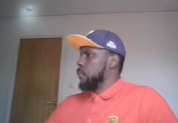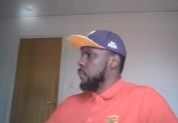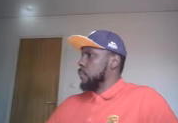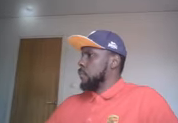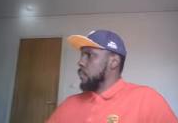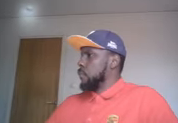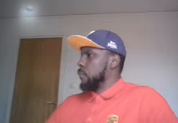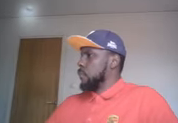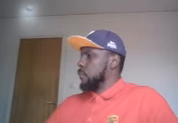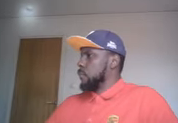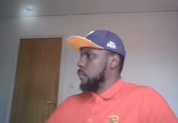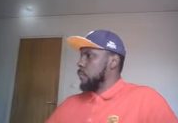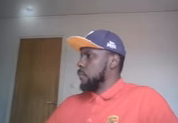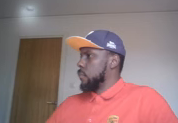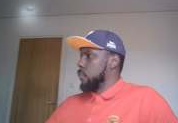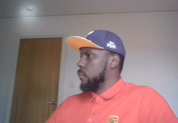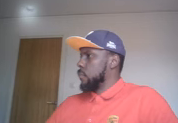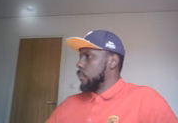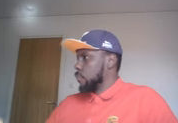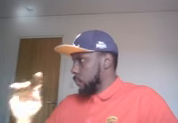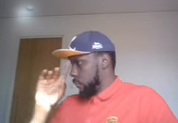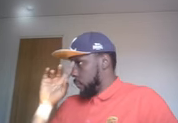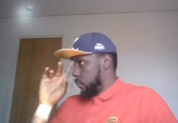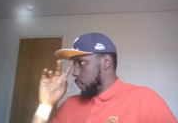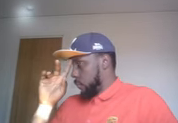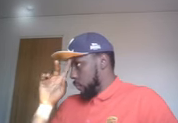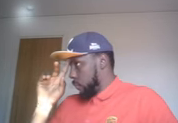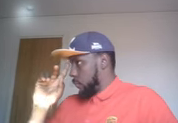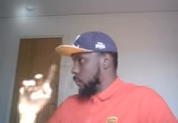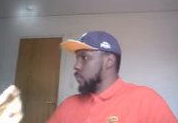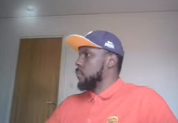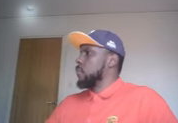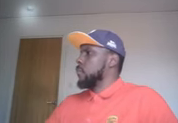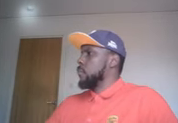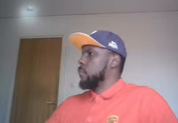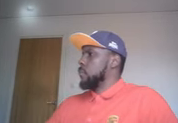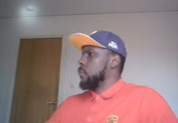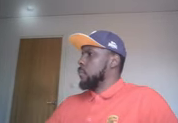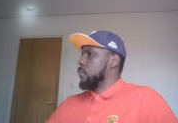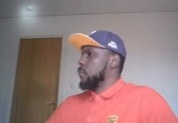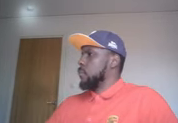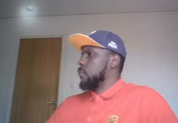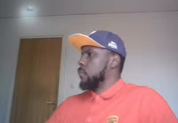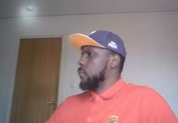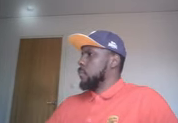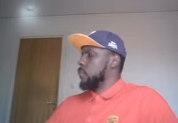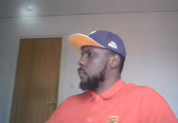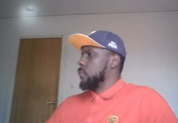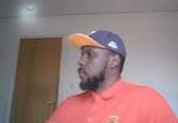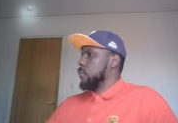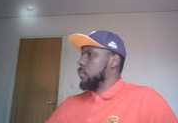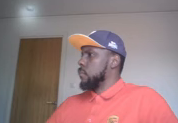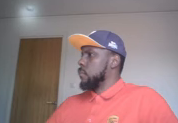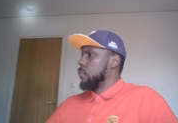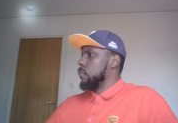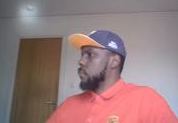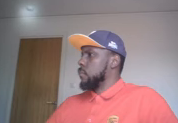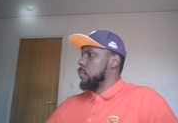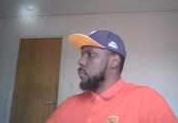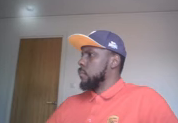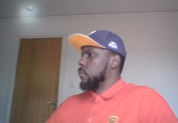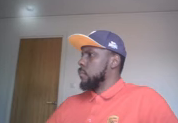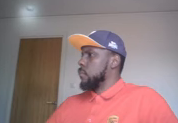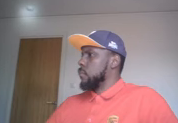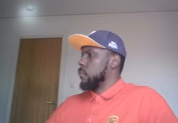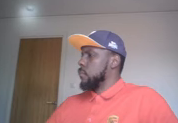indication of a government that undermines Parliament rules and procedures. The absence of this plan